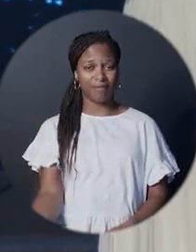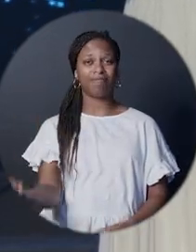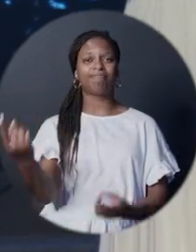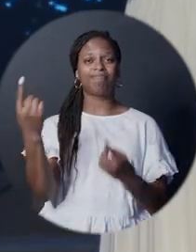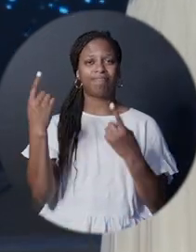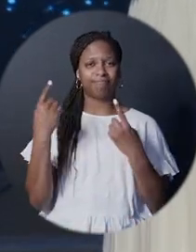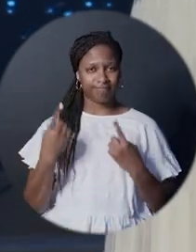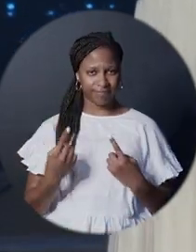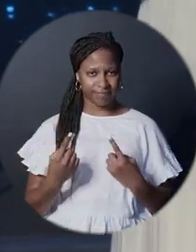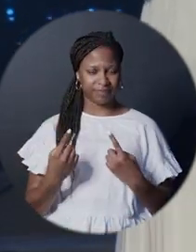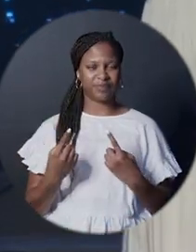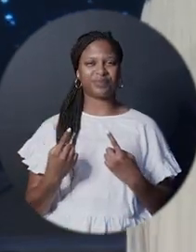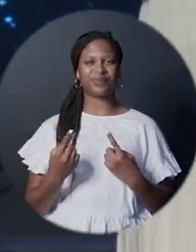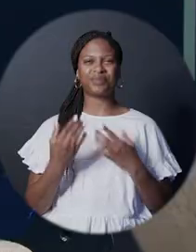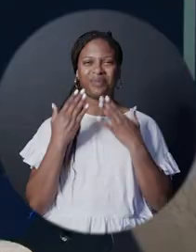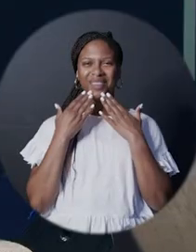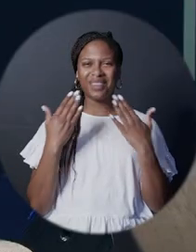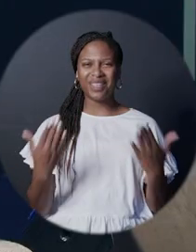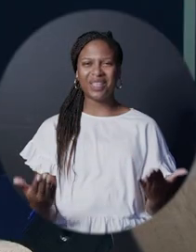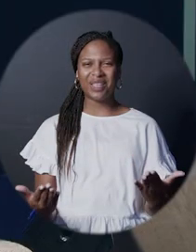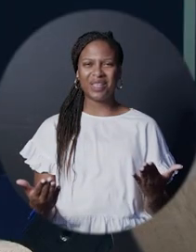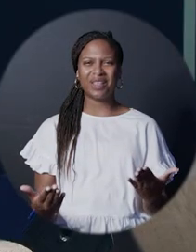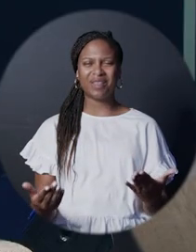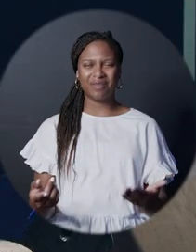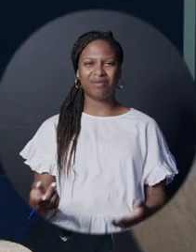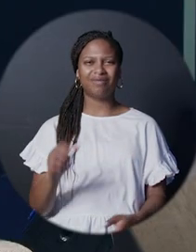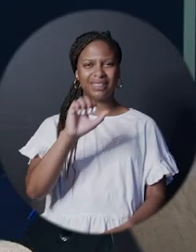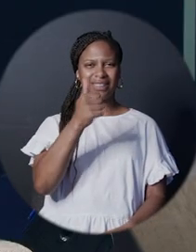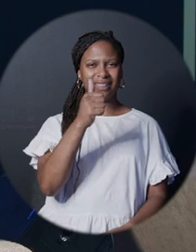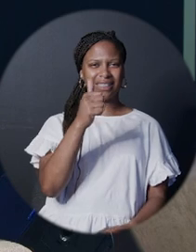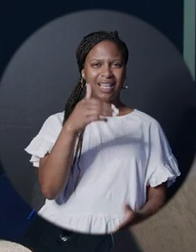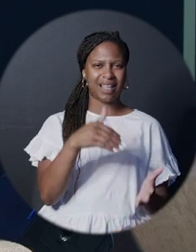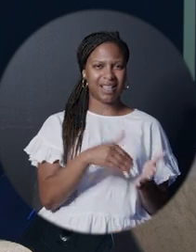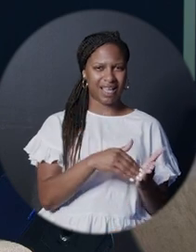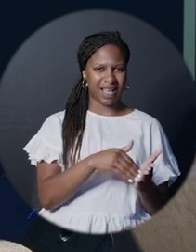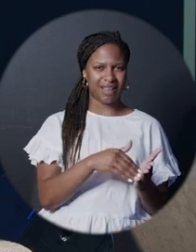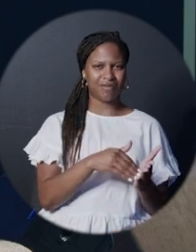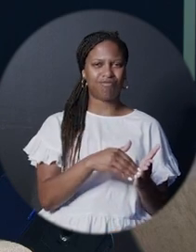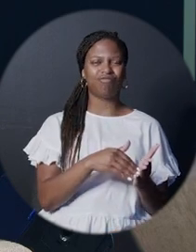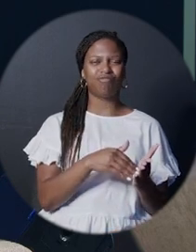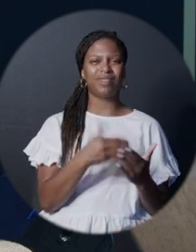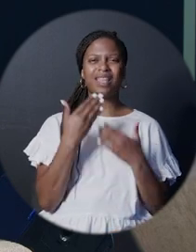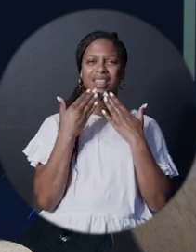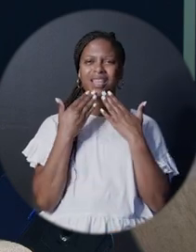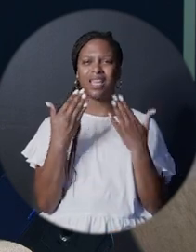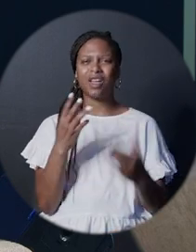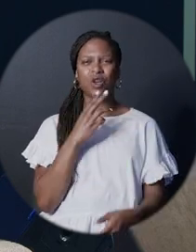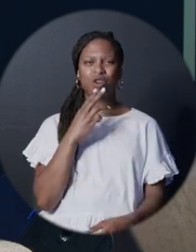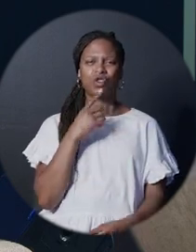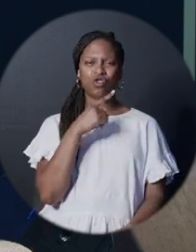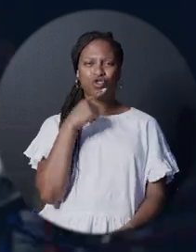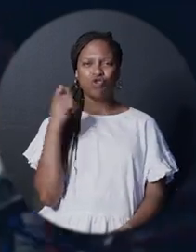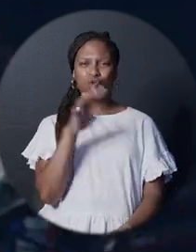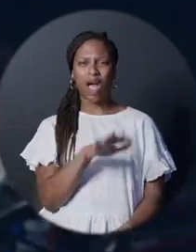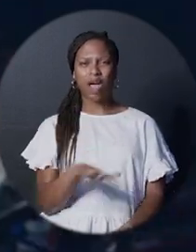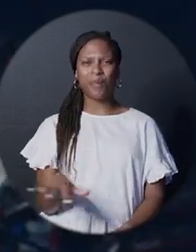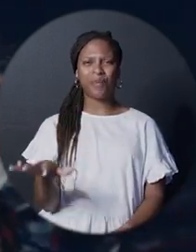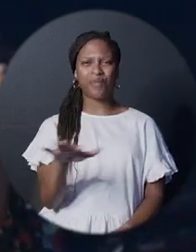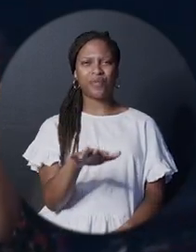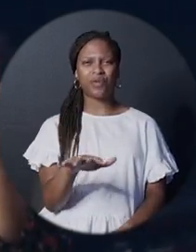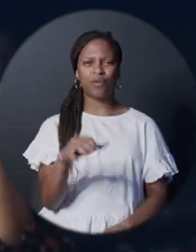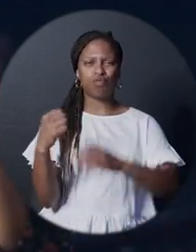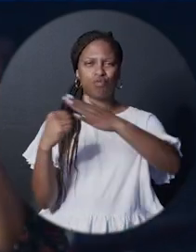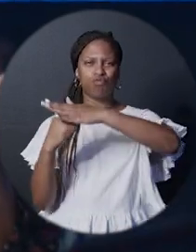who is and is to come. Thank you for being the fairest of 10,000s. Thank you for being water in